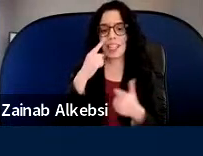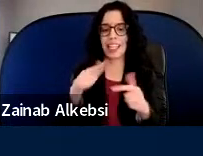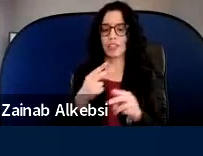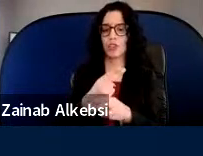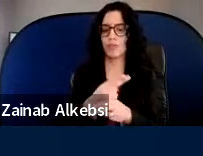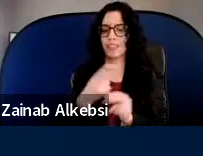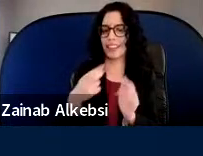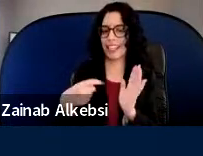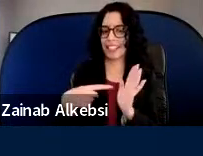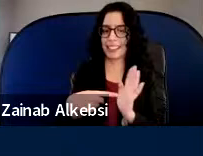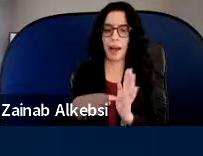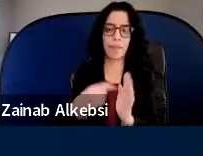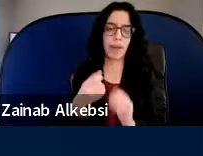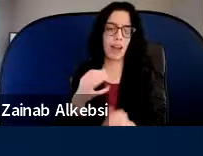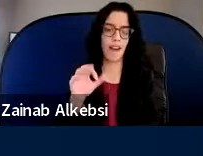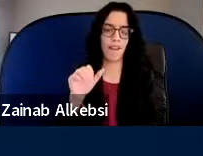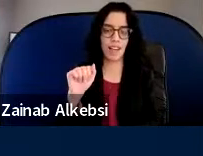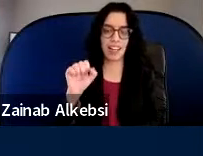of said services.